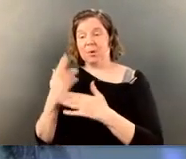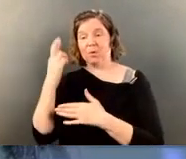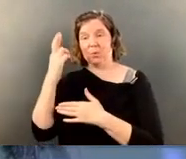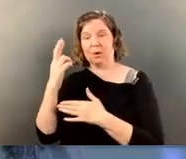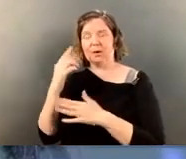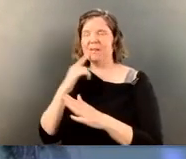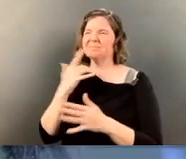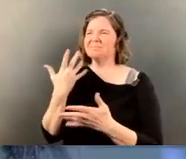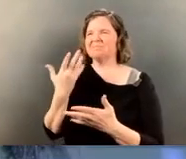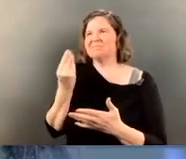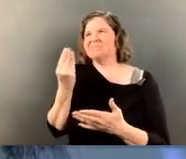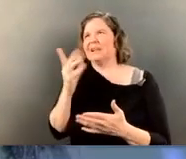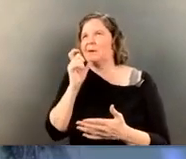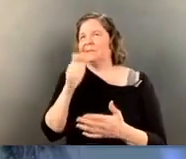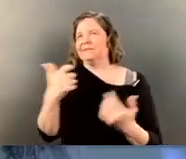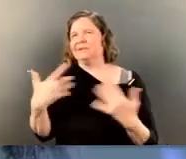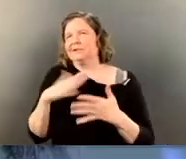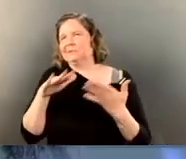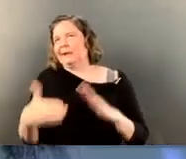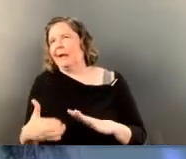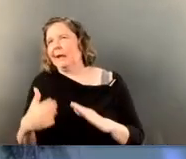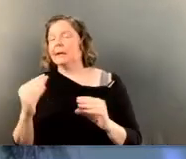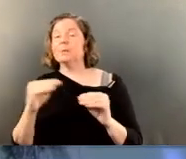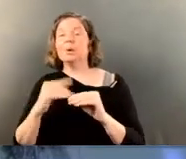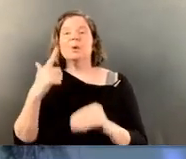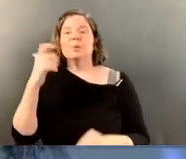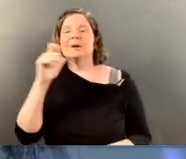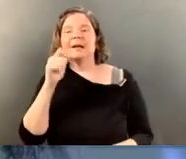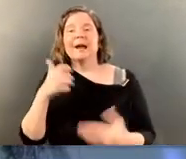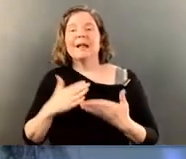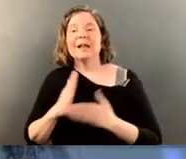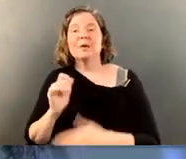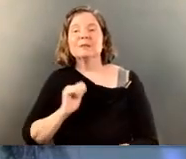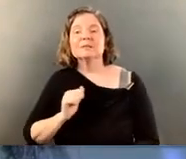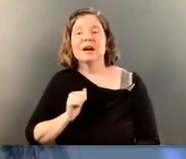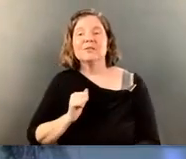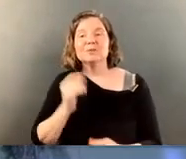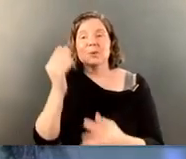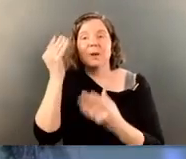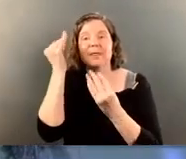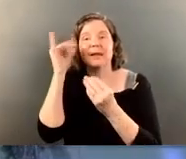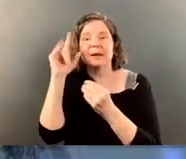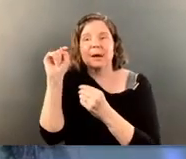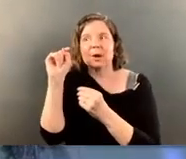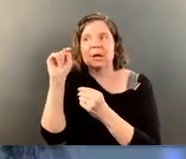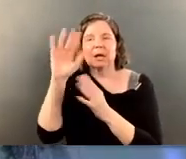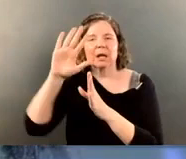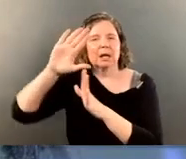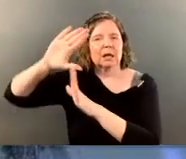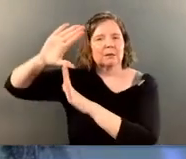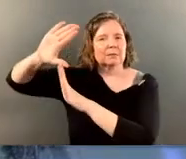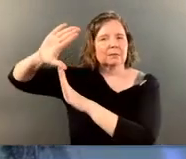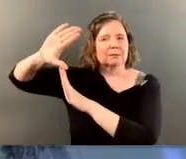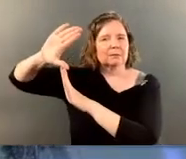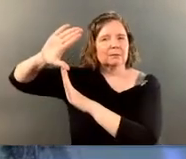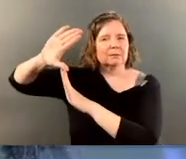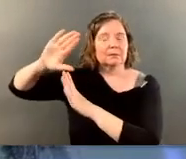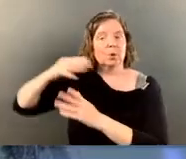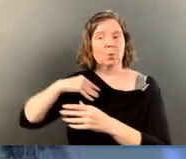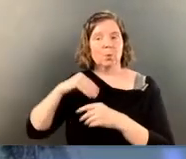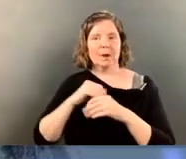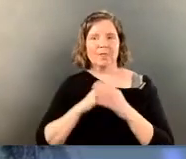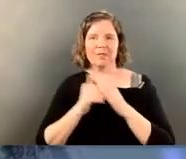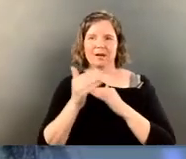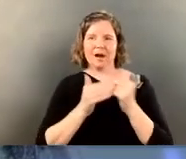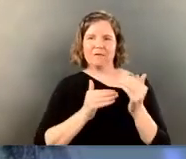we say, well, I don't know that I've got a fear of death, is because we're not allowing ourselves to even think about it. We're so much in the